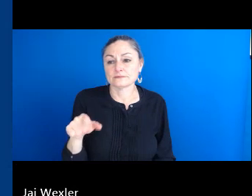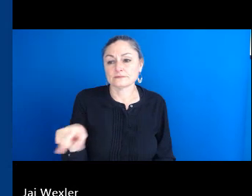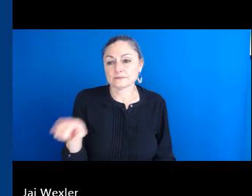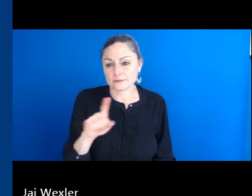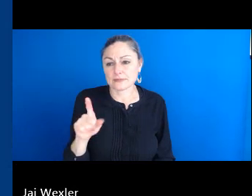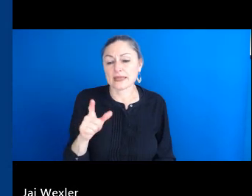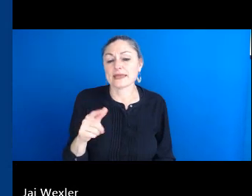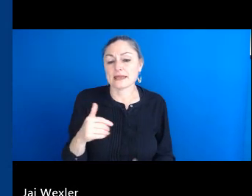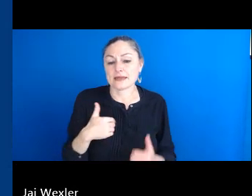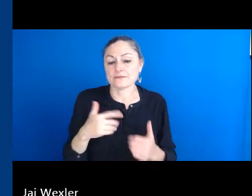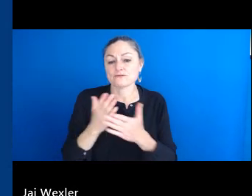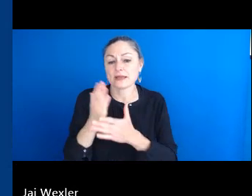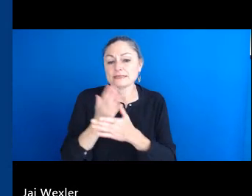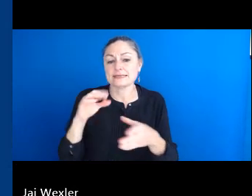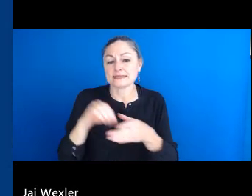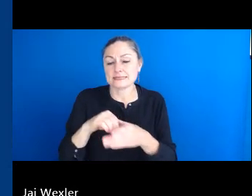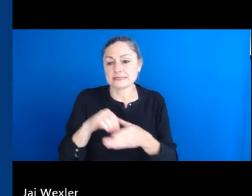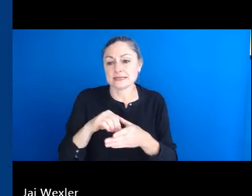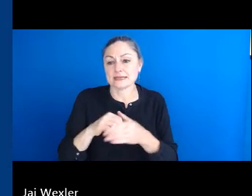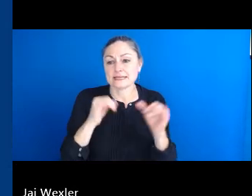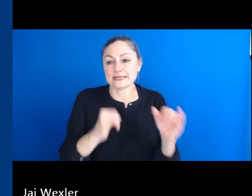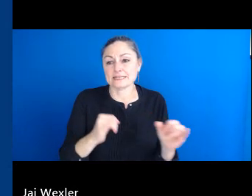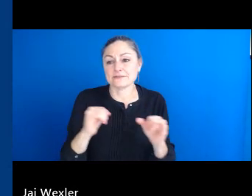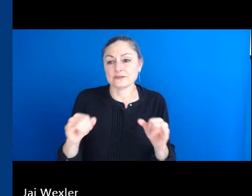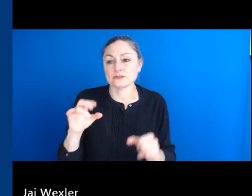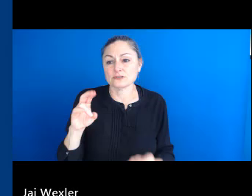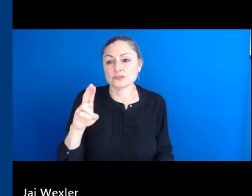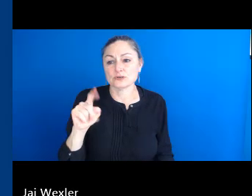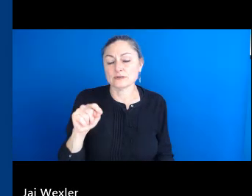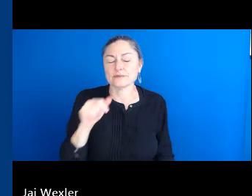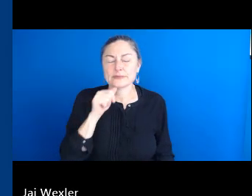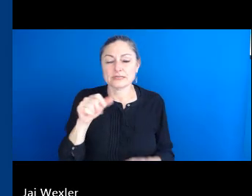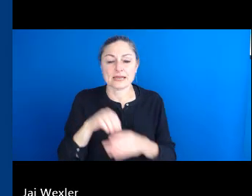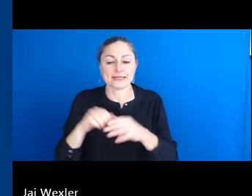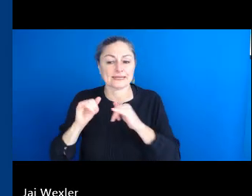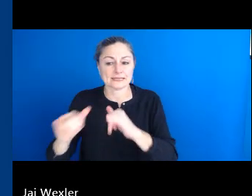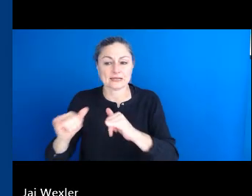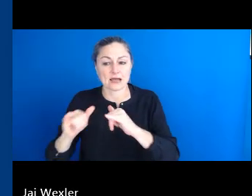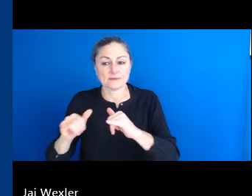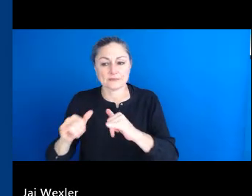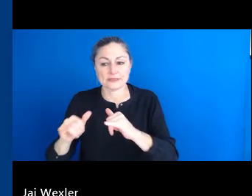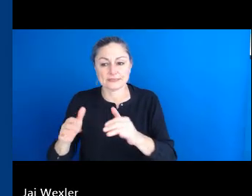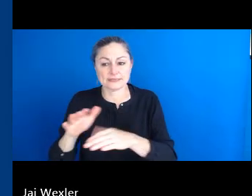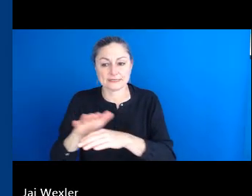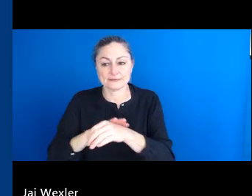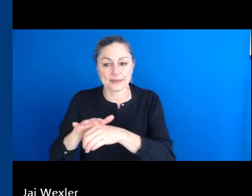unit. They don't have the same protections in common spaces and things like that.